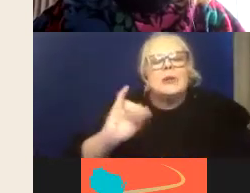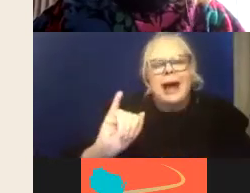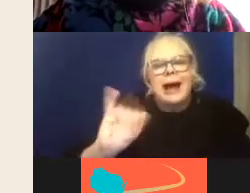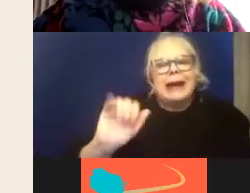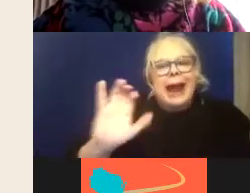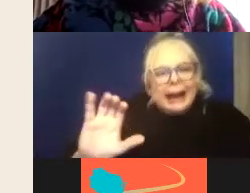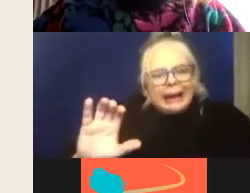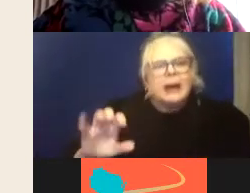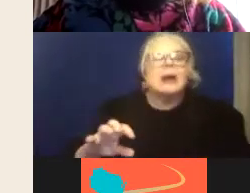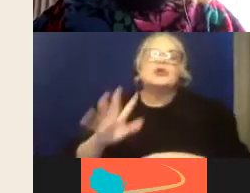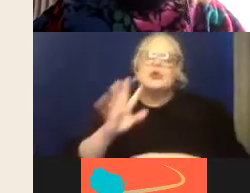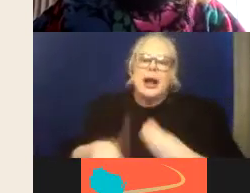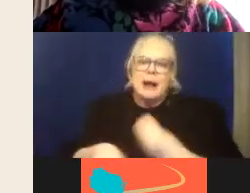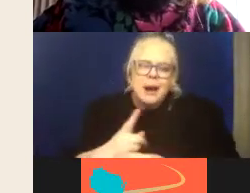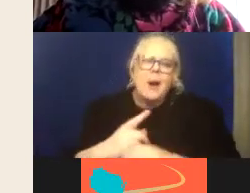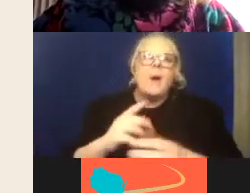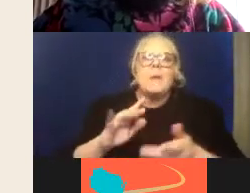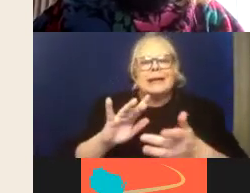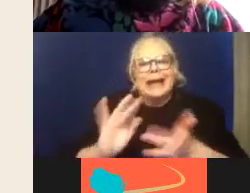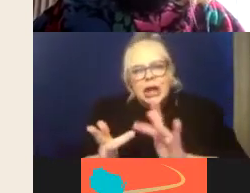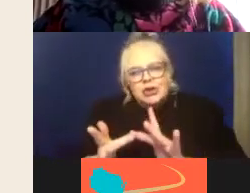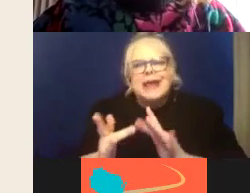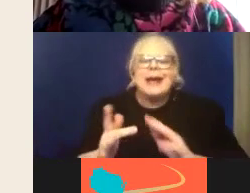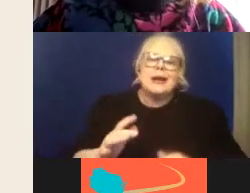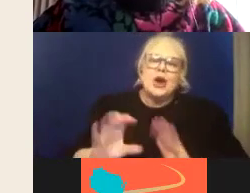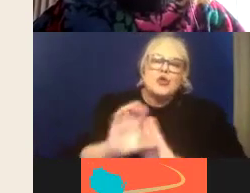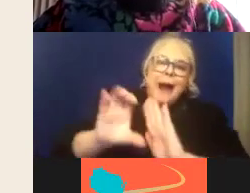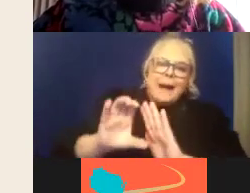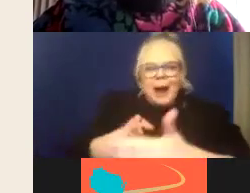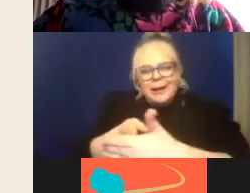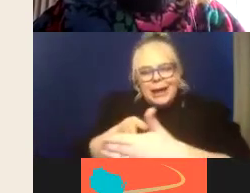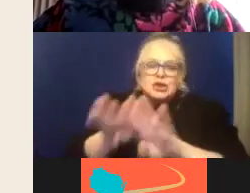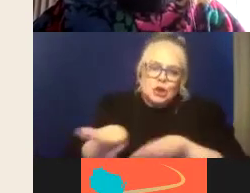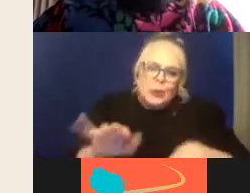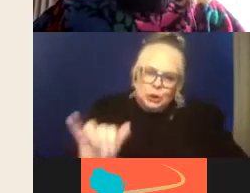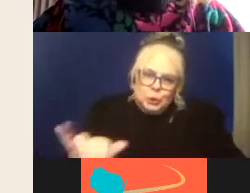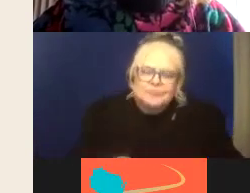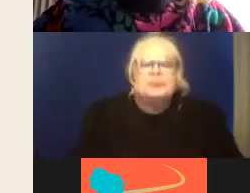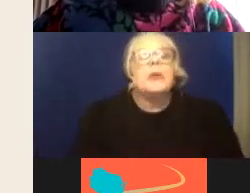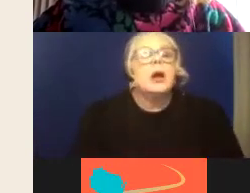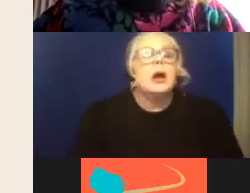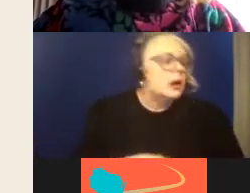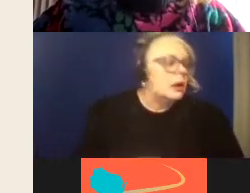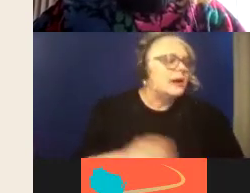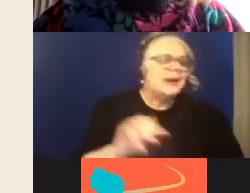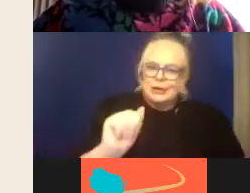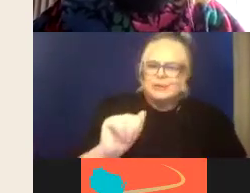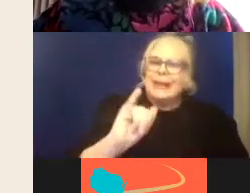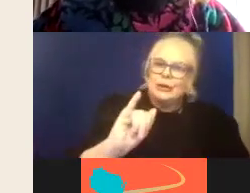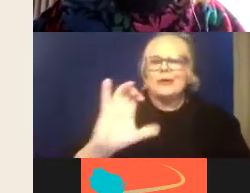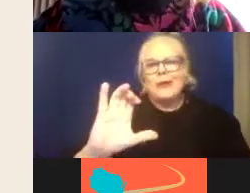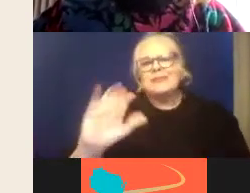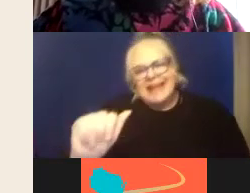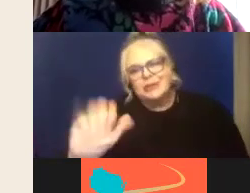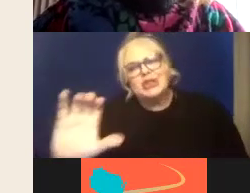well. And they did say that they might be able to support advocates with questions about more general internet crimes,